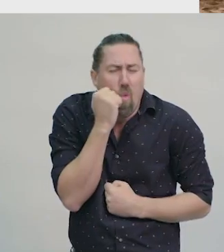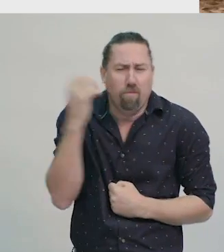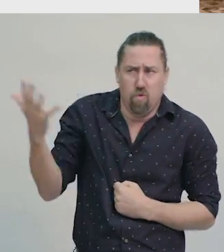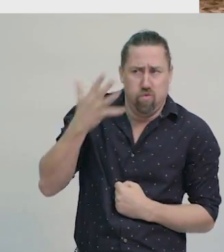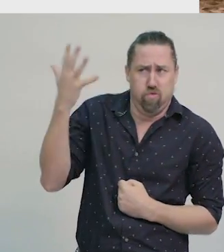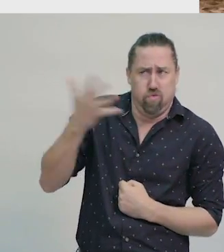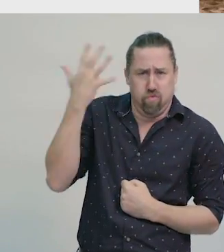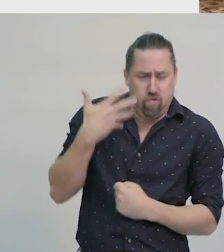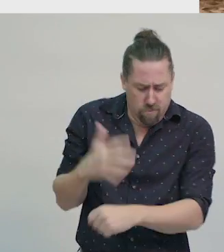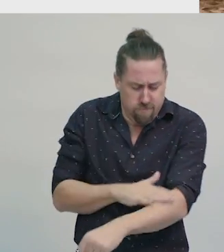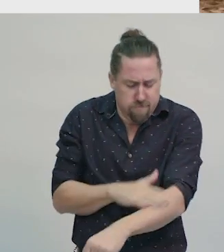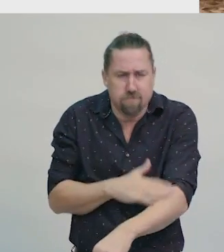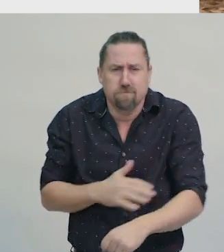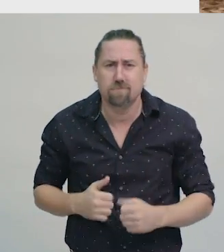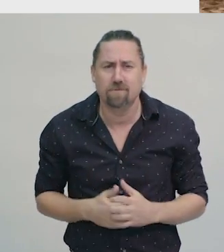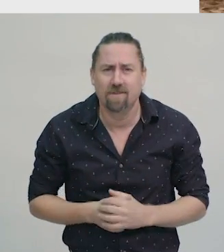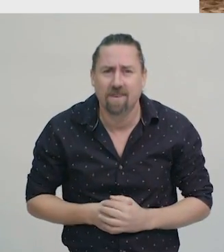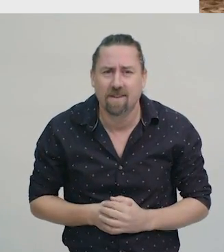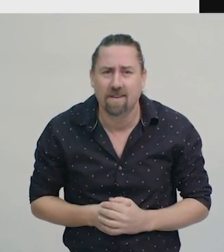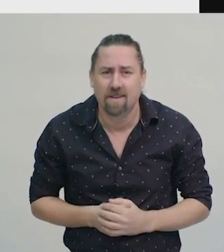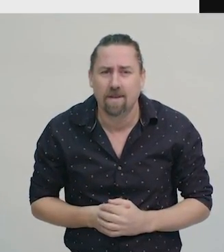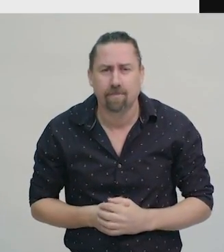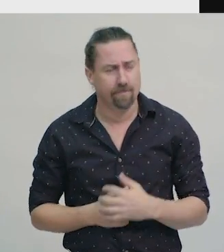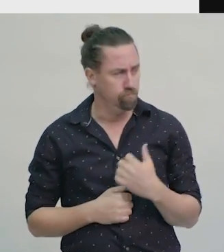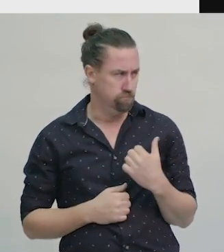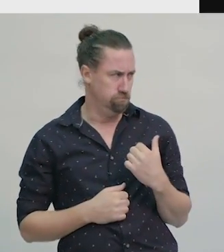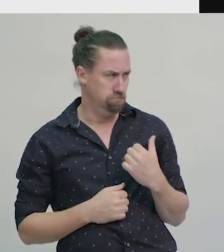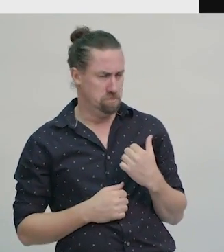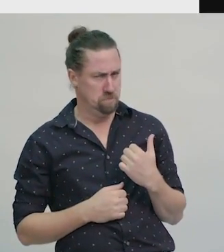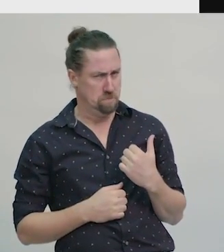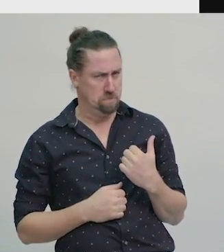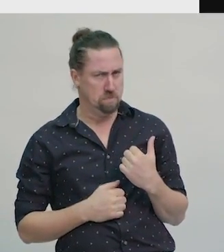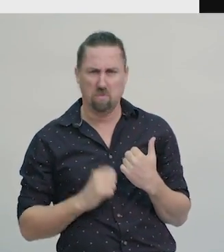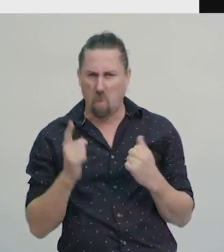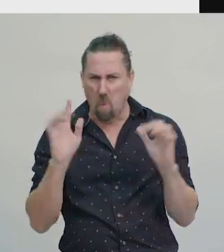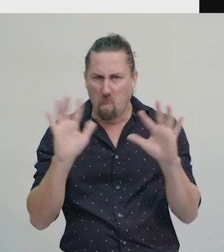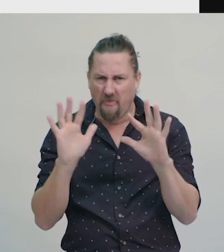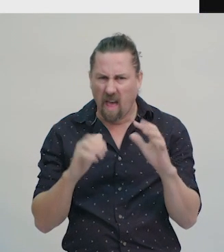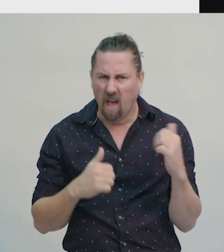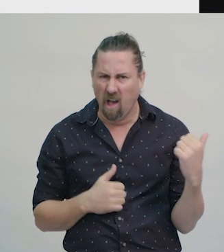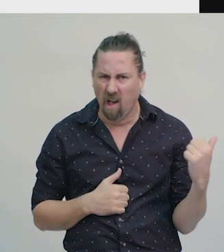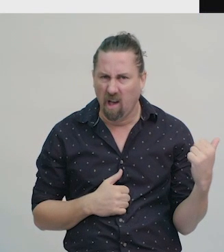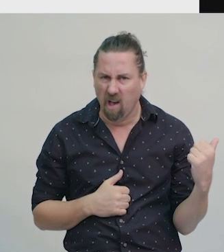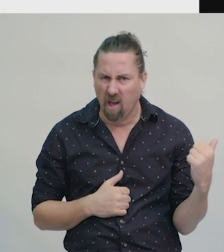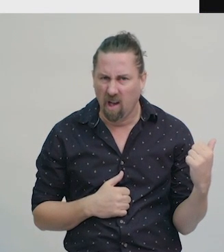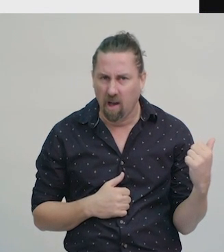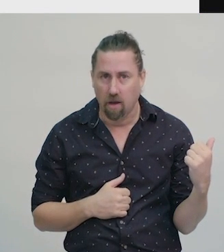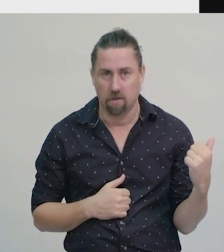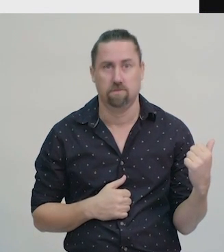see that it's raining, which tells me I need an umbrella or a rain jacket to stop me from getting wet.